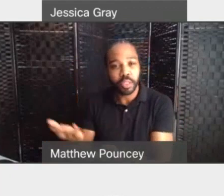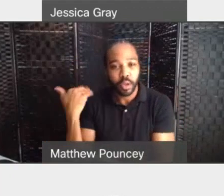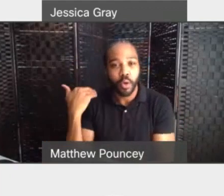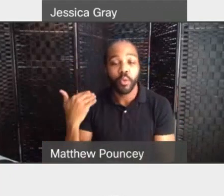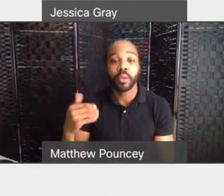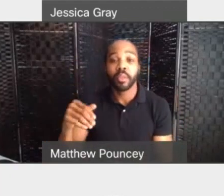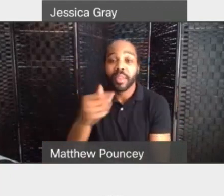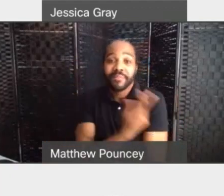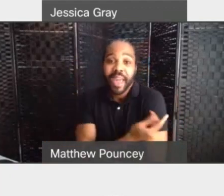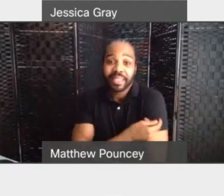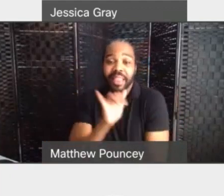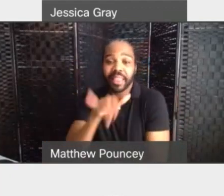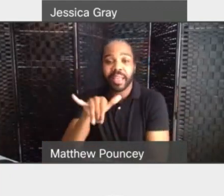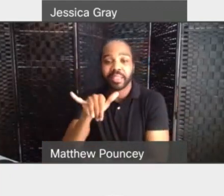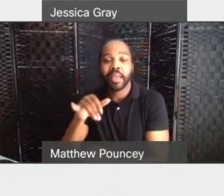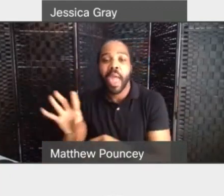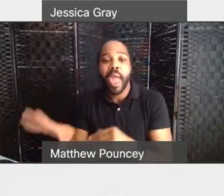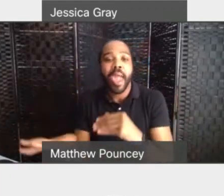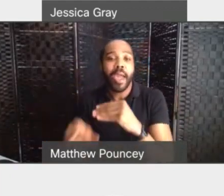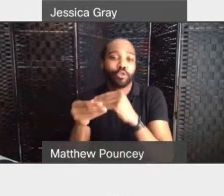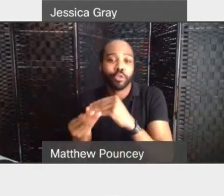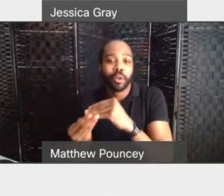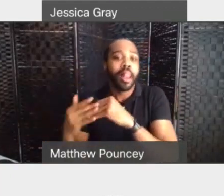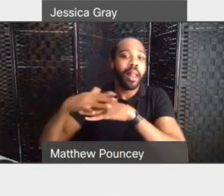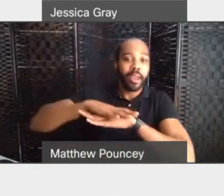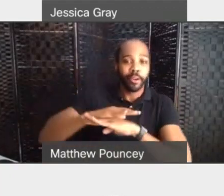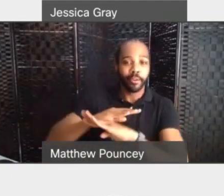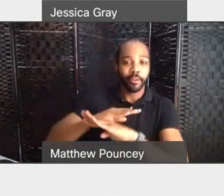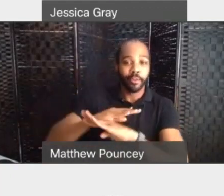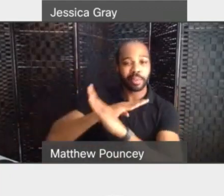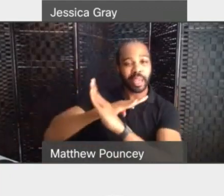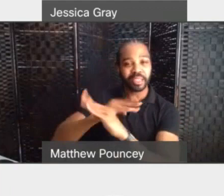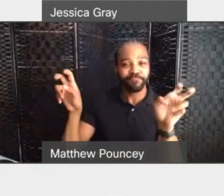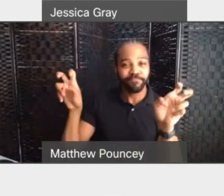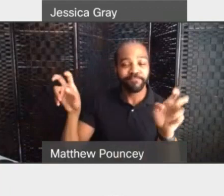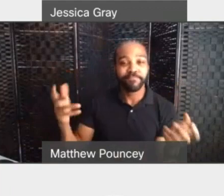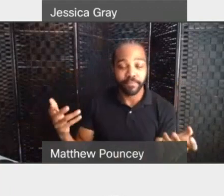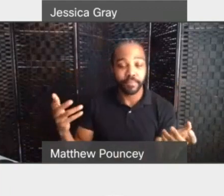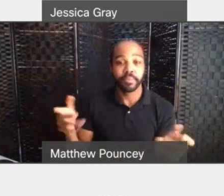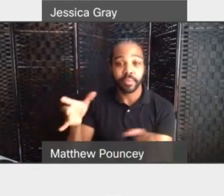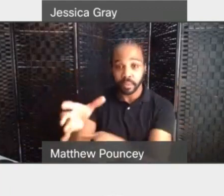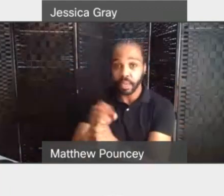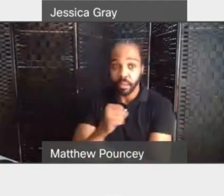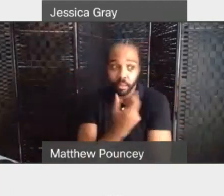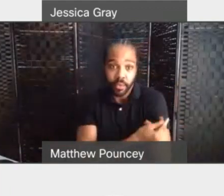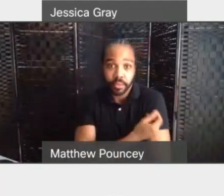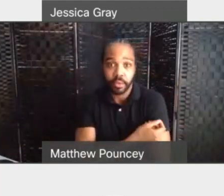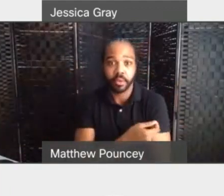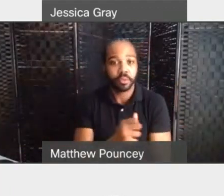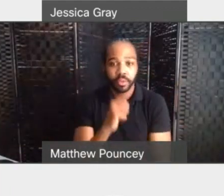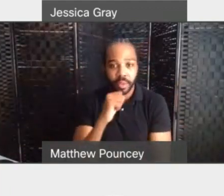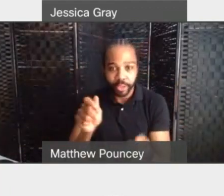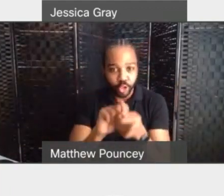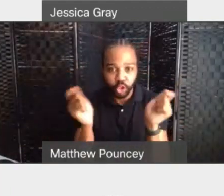an extra layer of support, an extra layer of protection. And getting the vaccine does not change